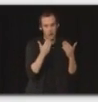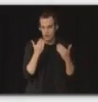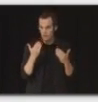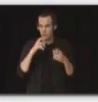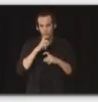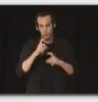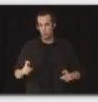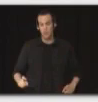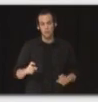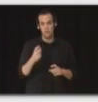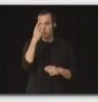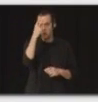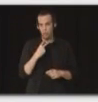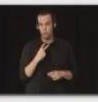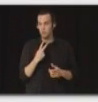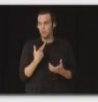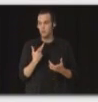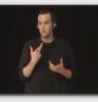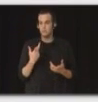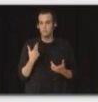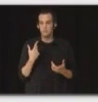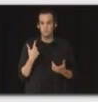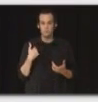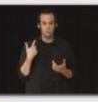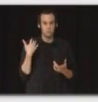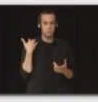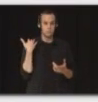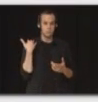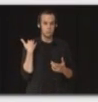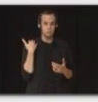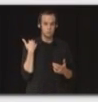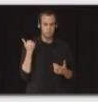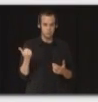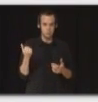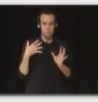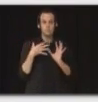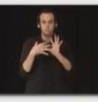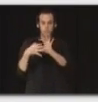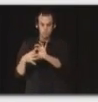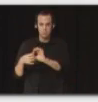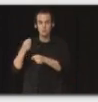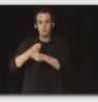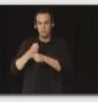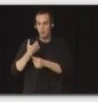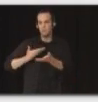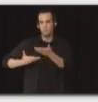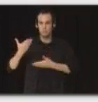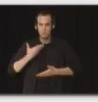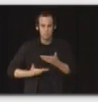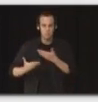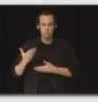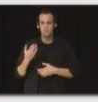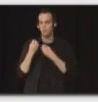but thank the ONCE Foundation for counting on us for